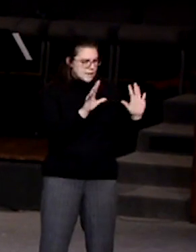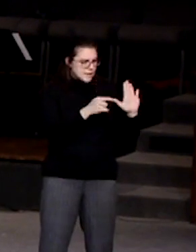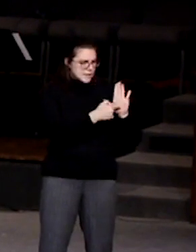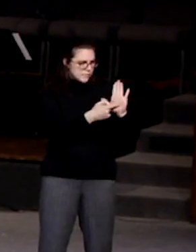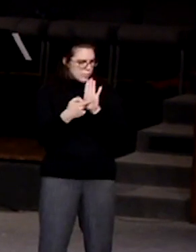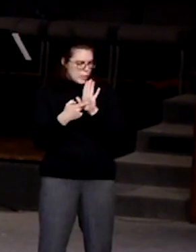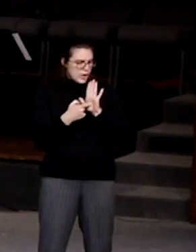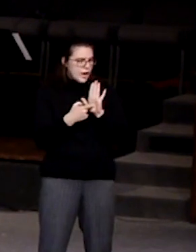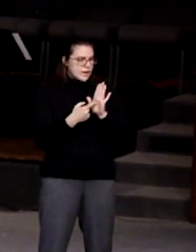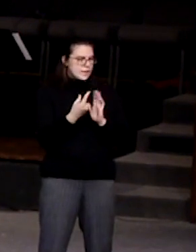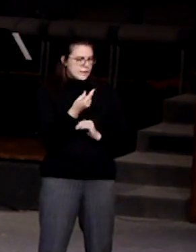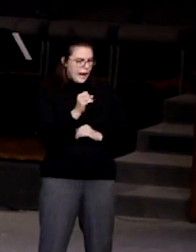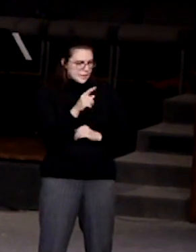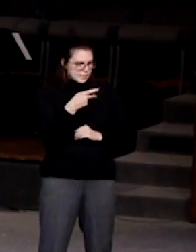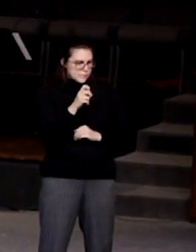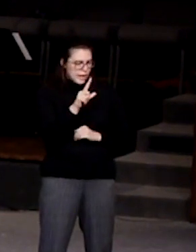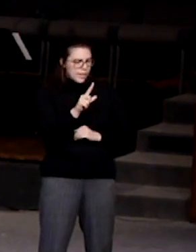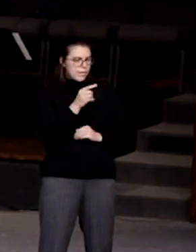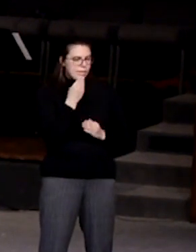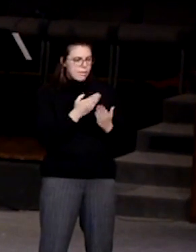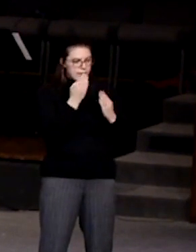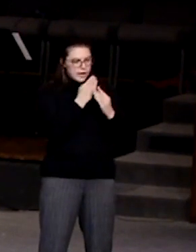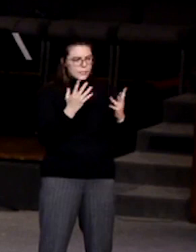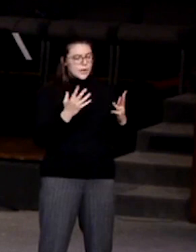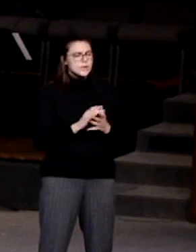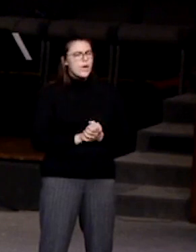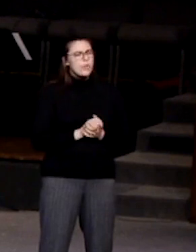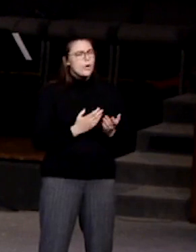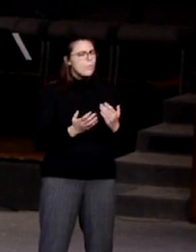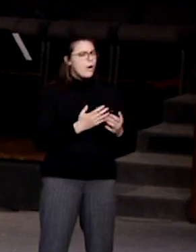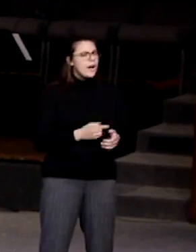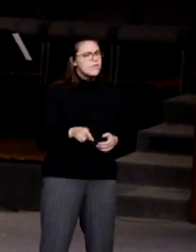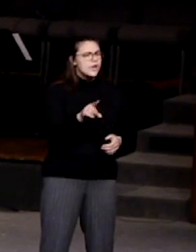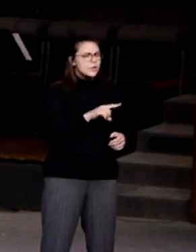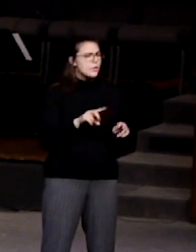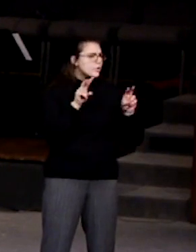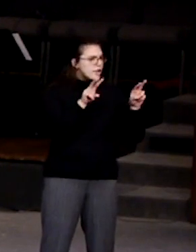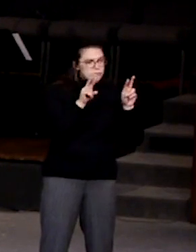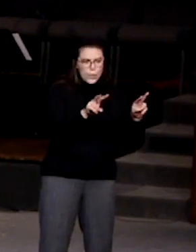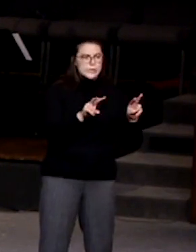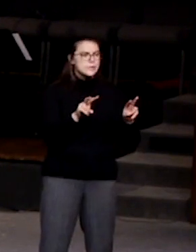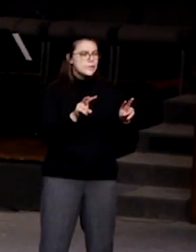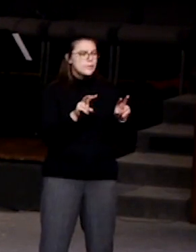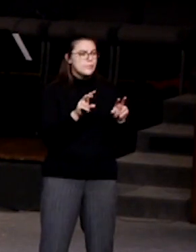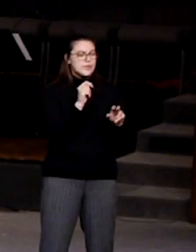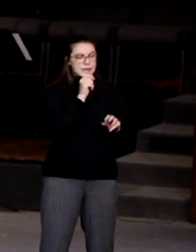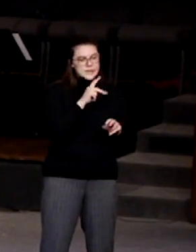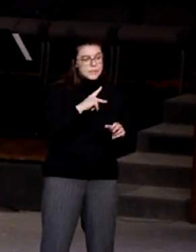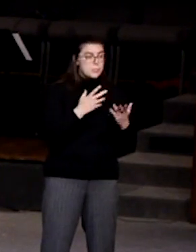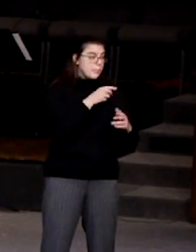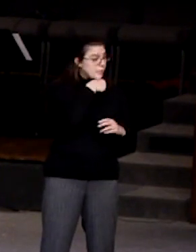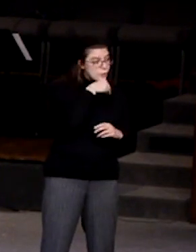gospel. And so I pray that will be your week, that whatever you are looking forward to in Thanksgiving, whether it's the